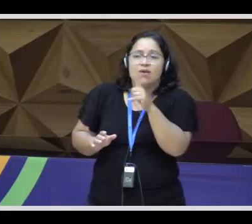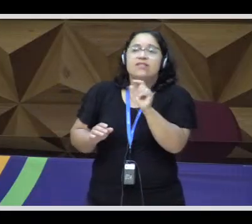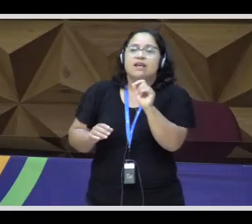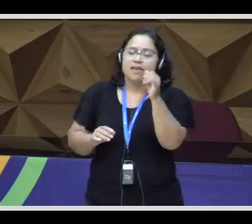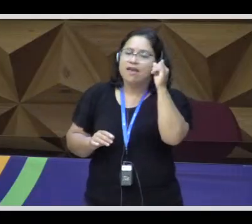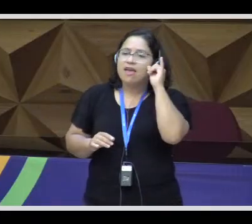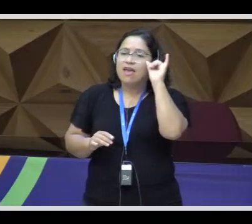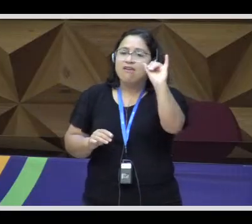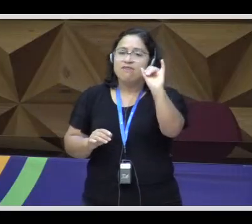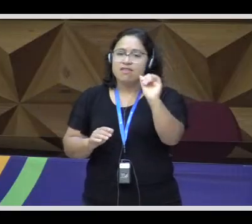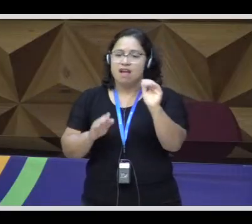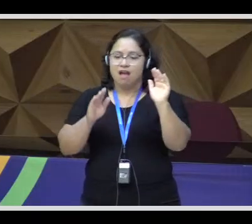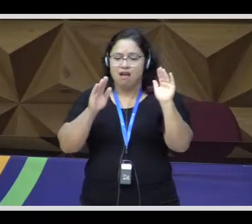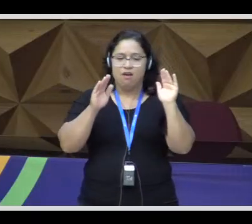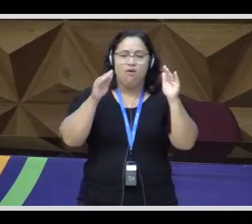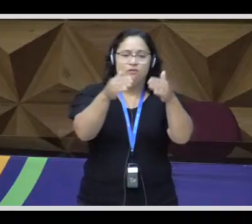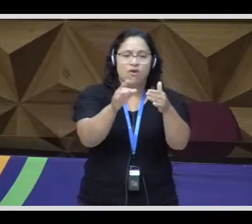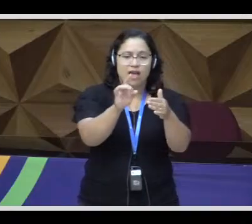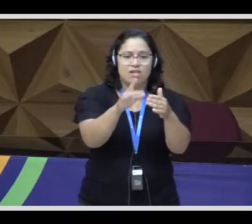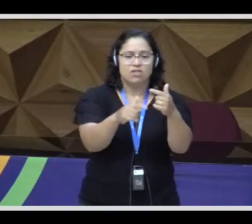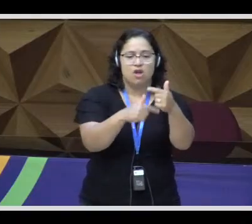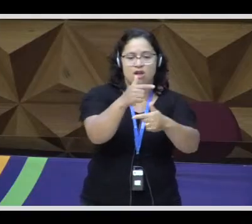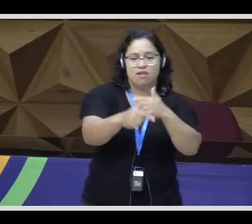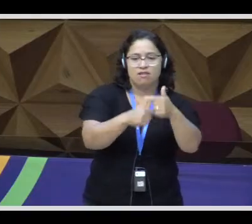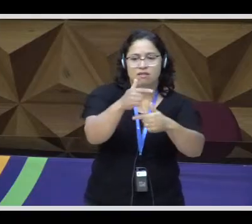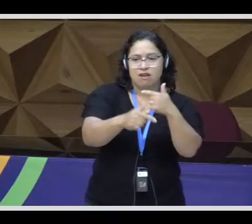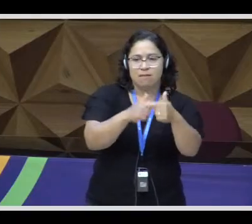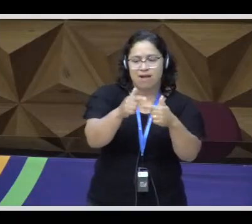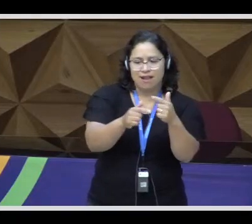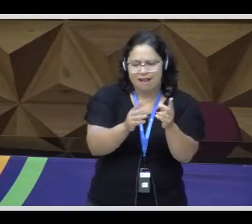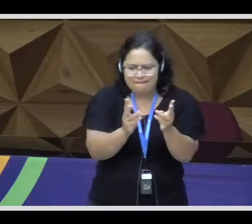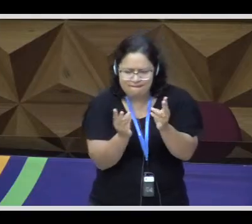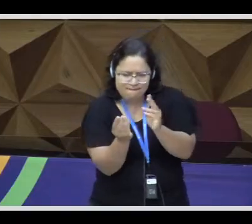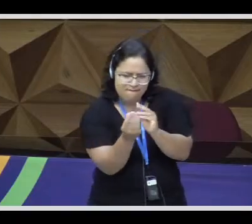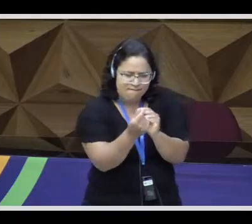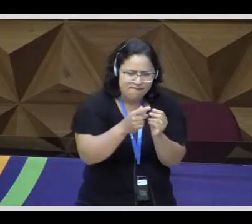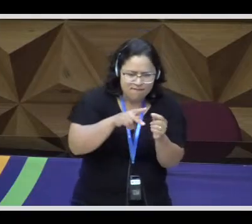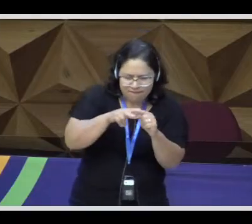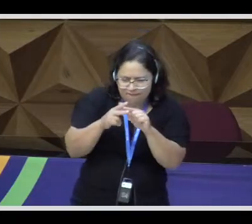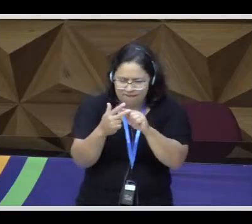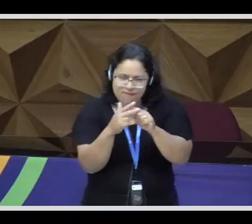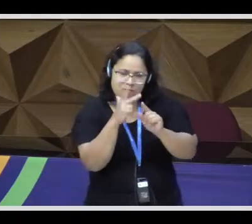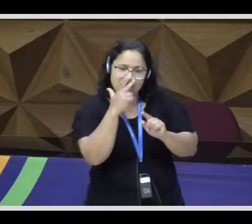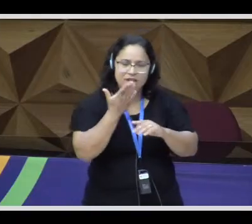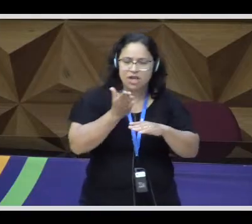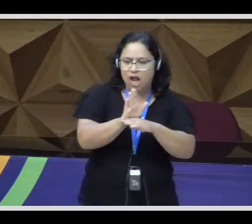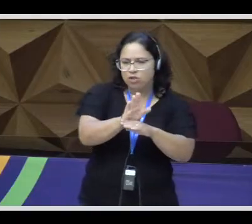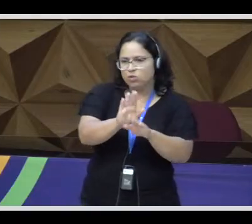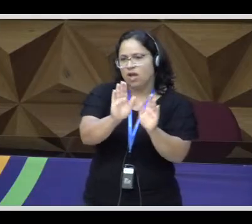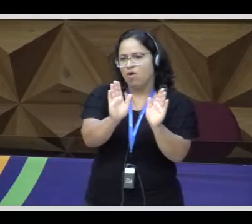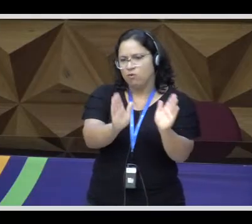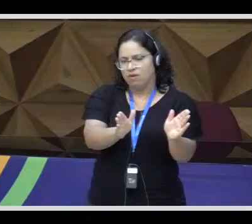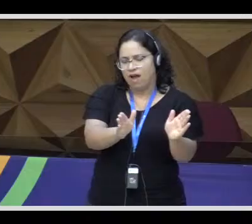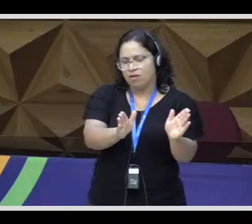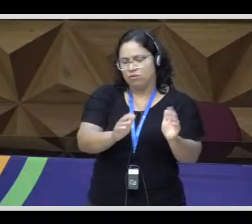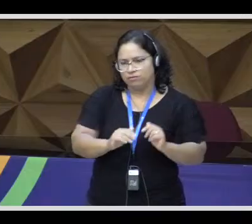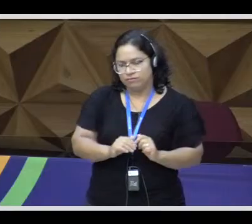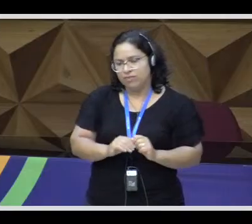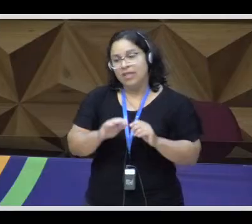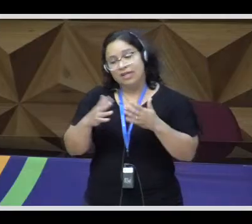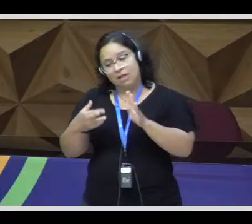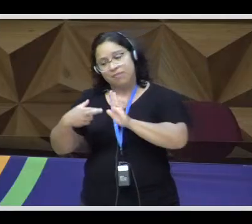the data in a way that is helpful to one side or the other. So the rule at Quest